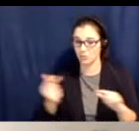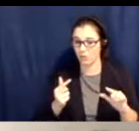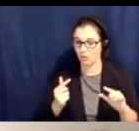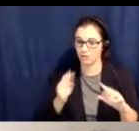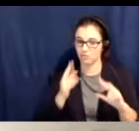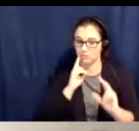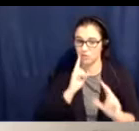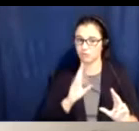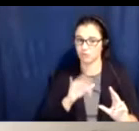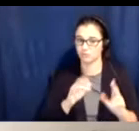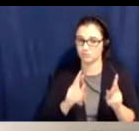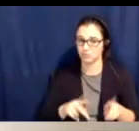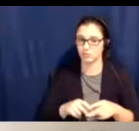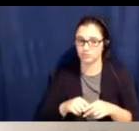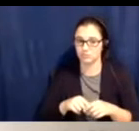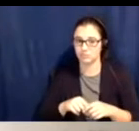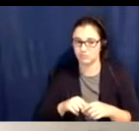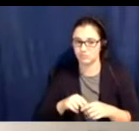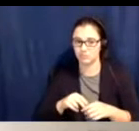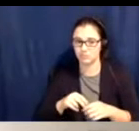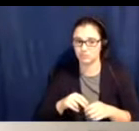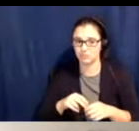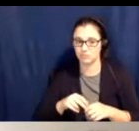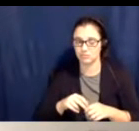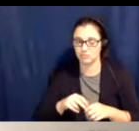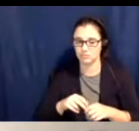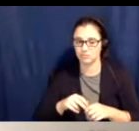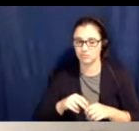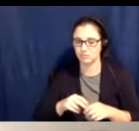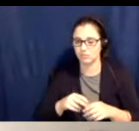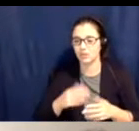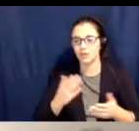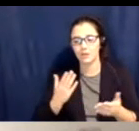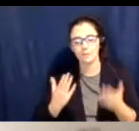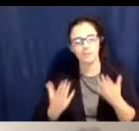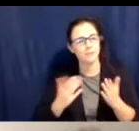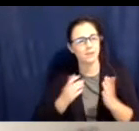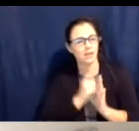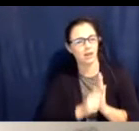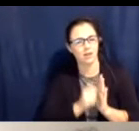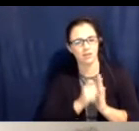him for these here. It may have been a novel he wrote,